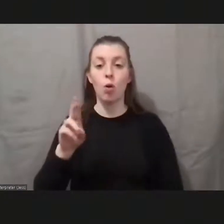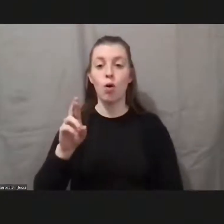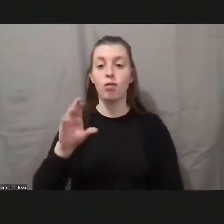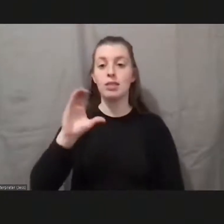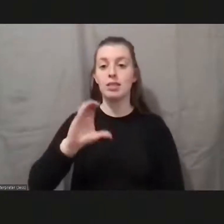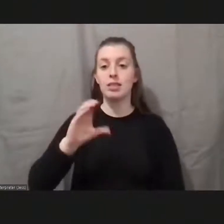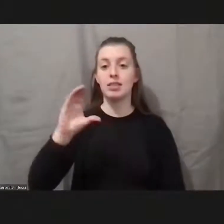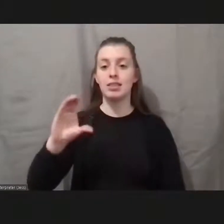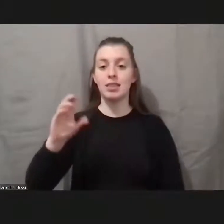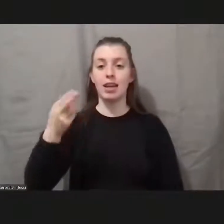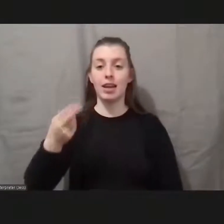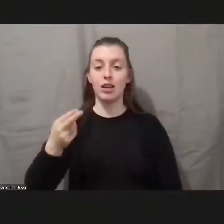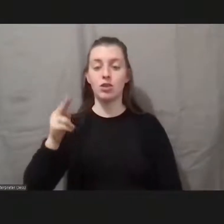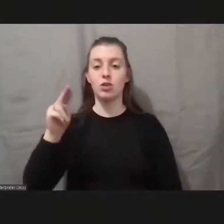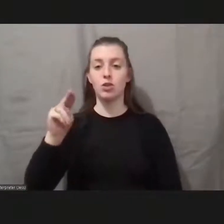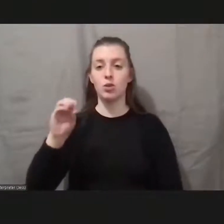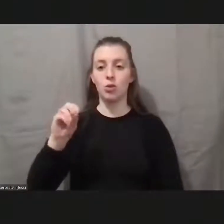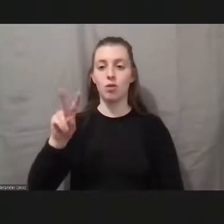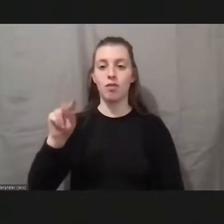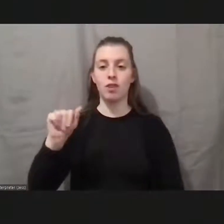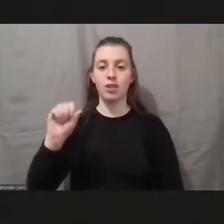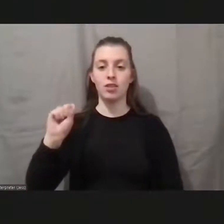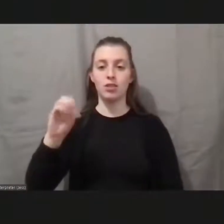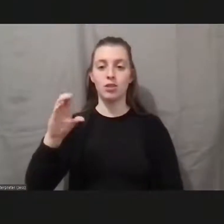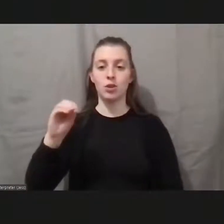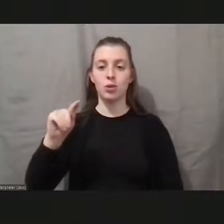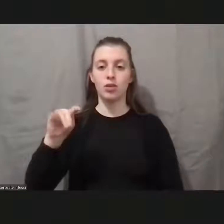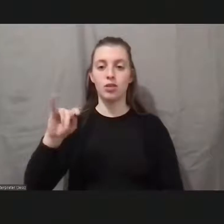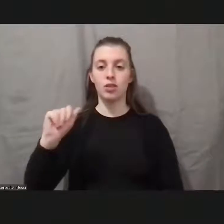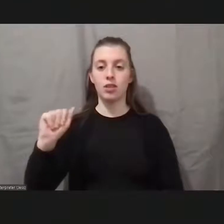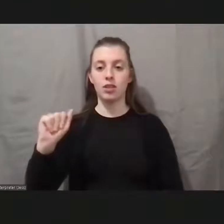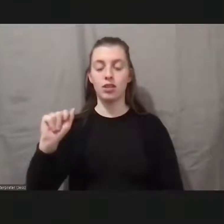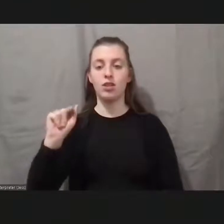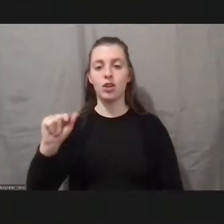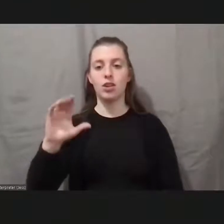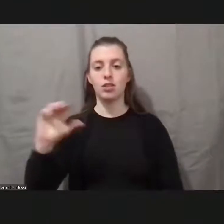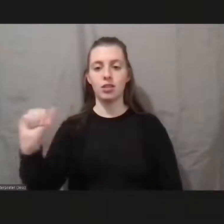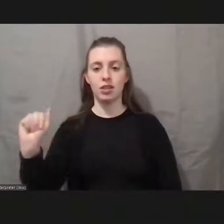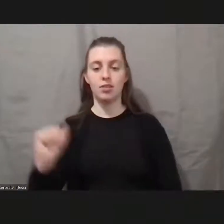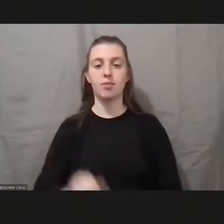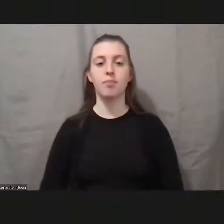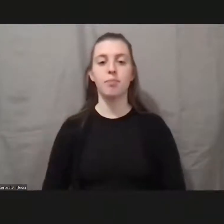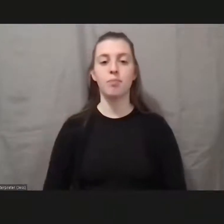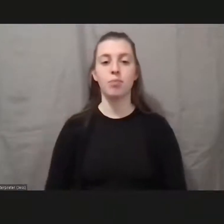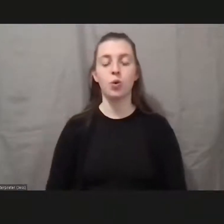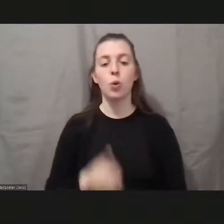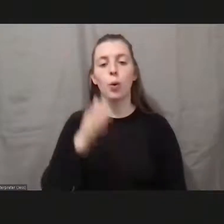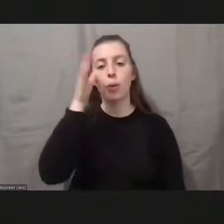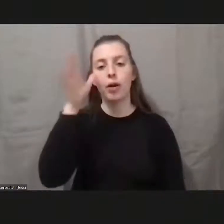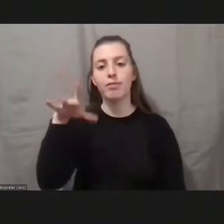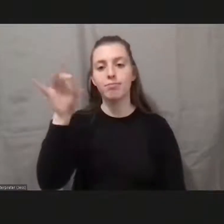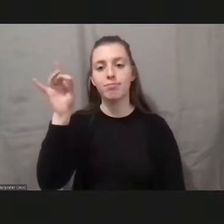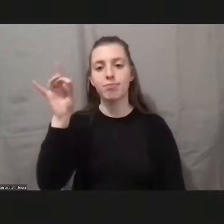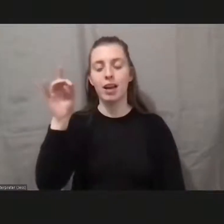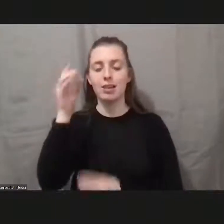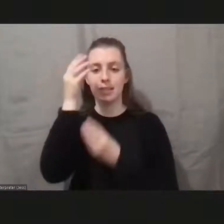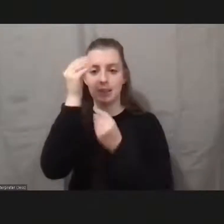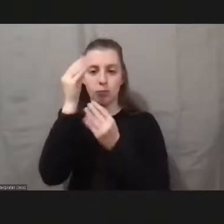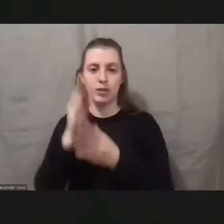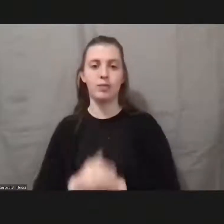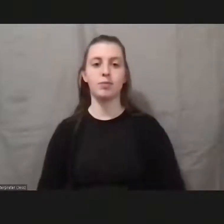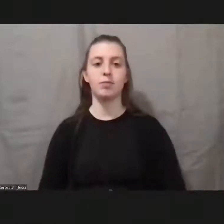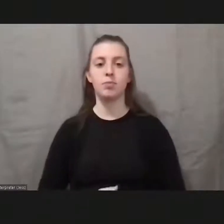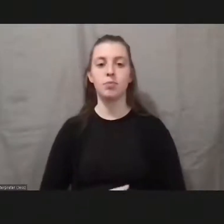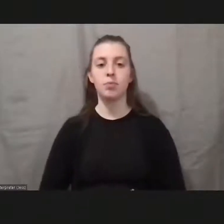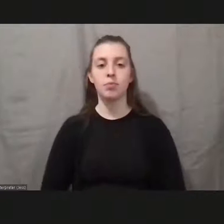cch.novascotia.ca and you'll be able to find the link there for the Business Accessibility Grant. Now that covers things like built environment, as I mentioned,